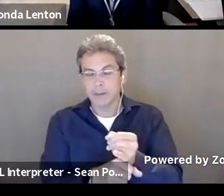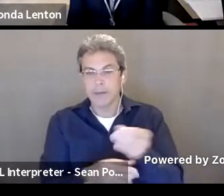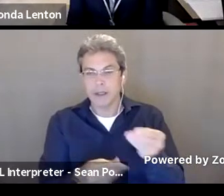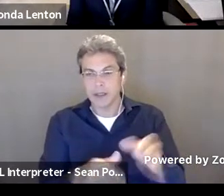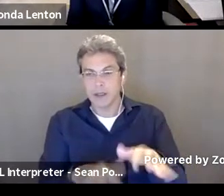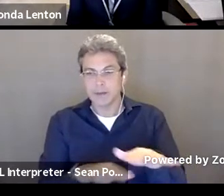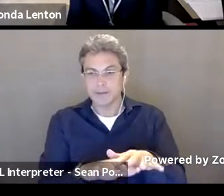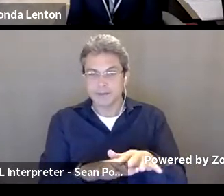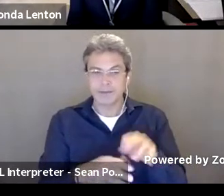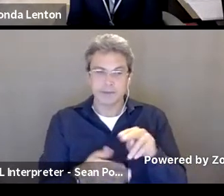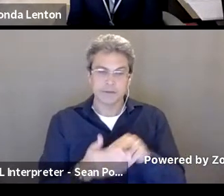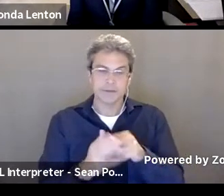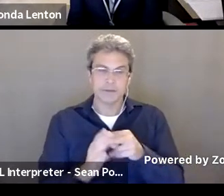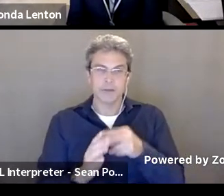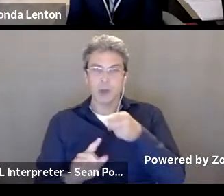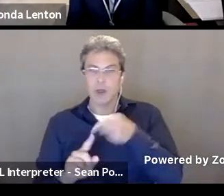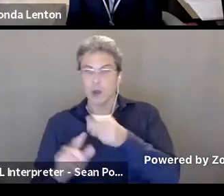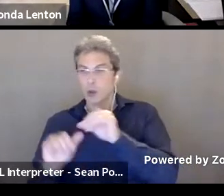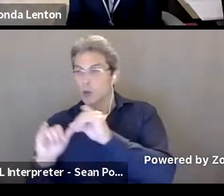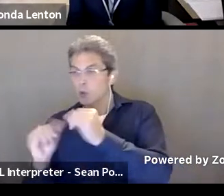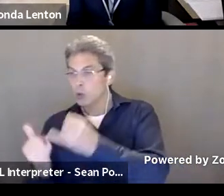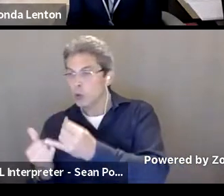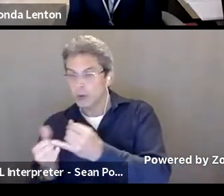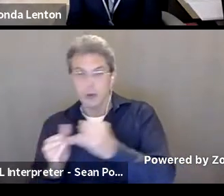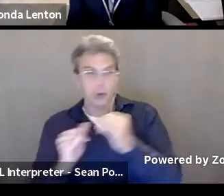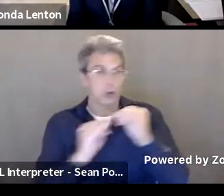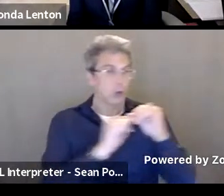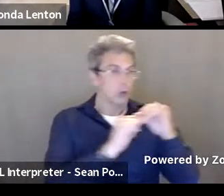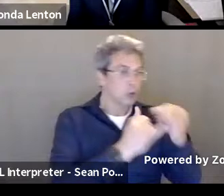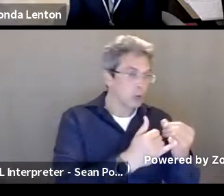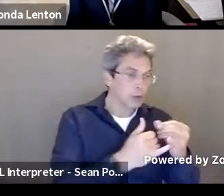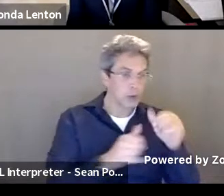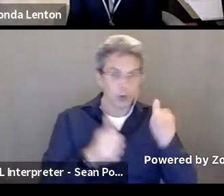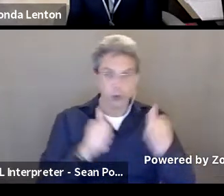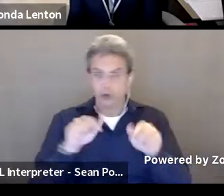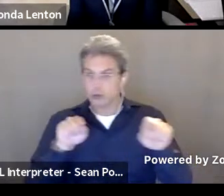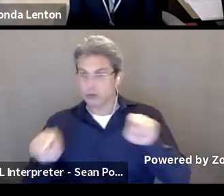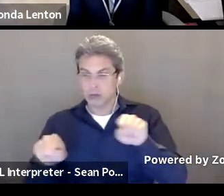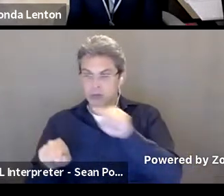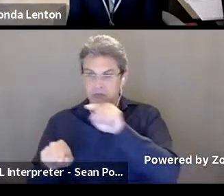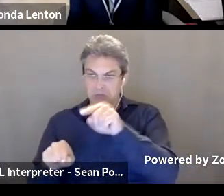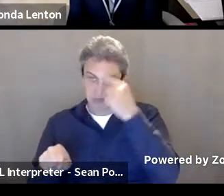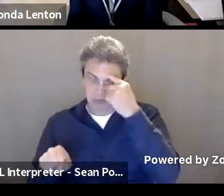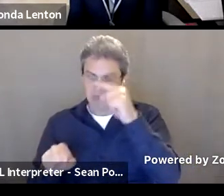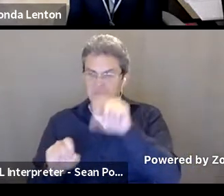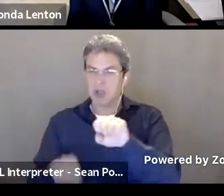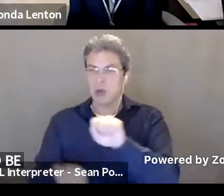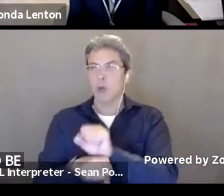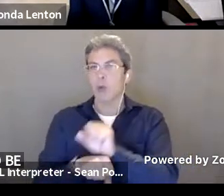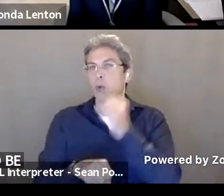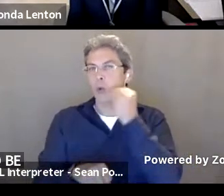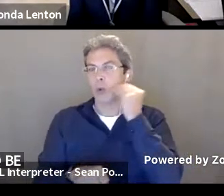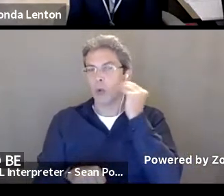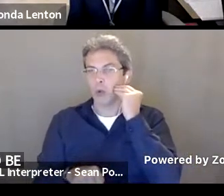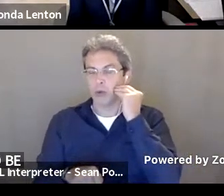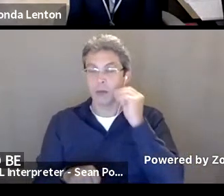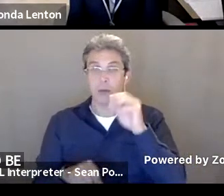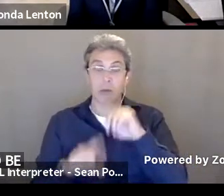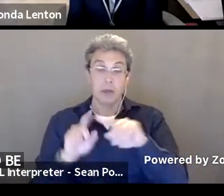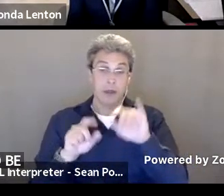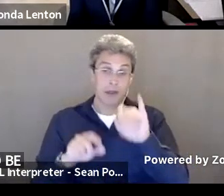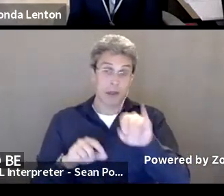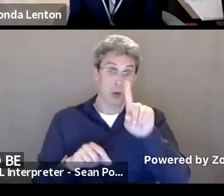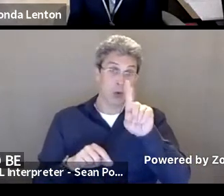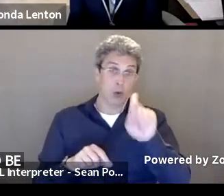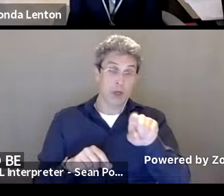be specific groups that would be considered for those kinds of positions. So yes, we are working on